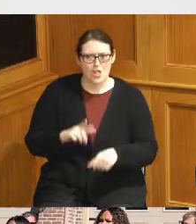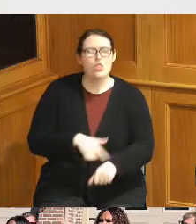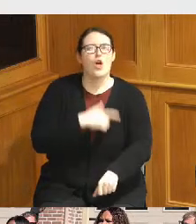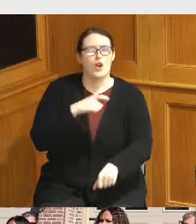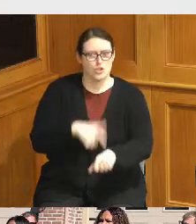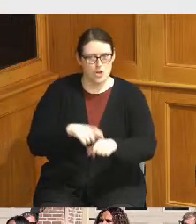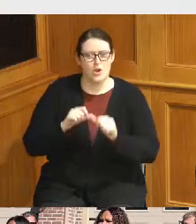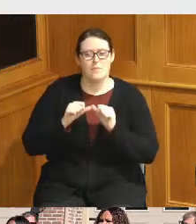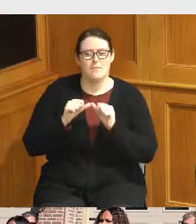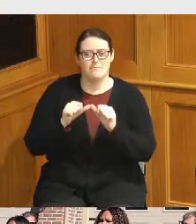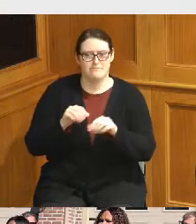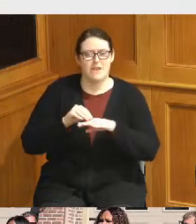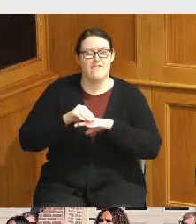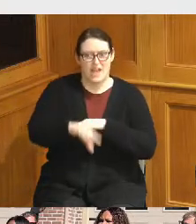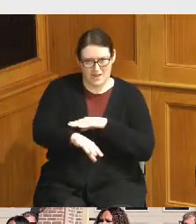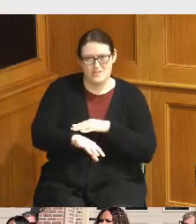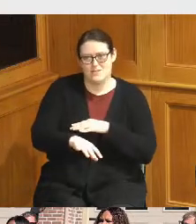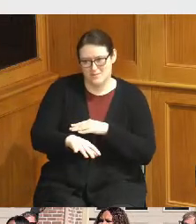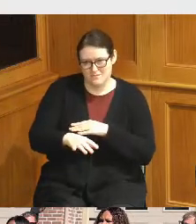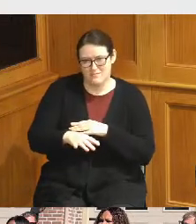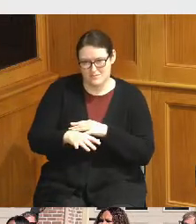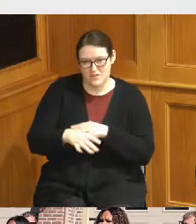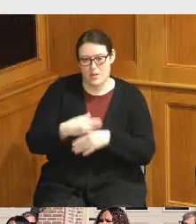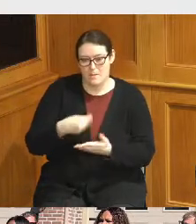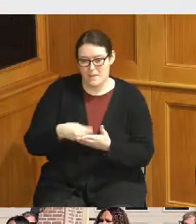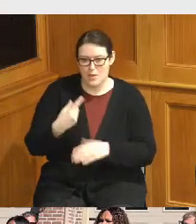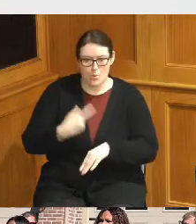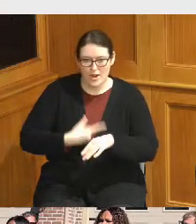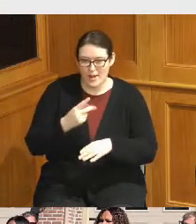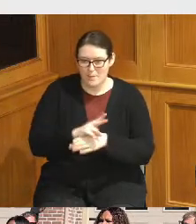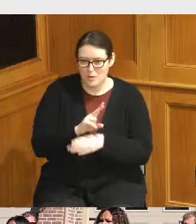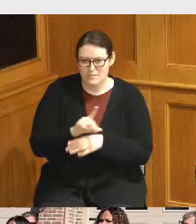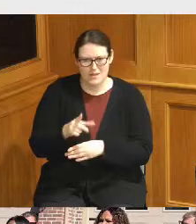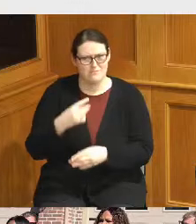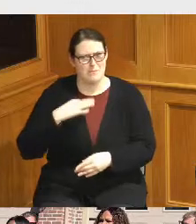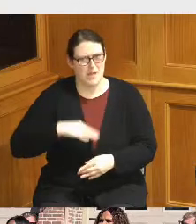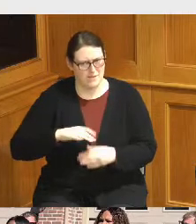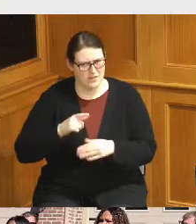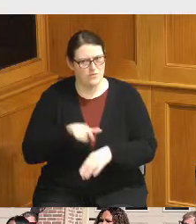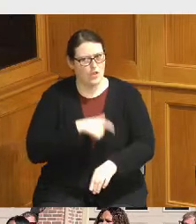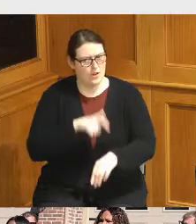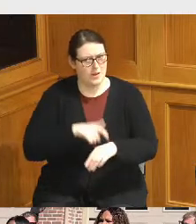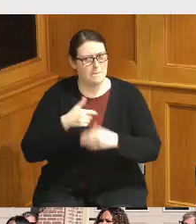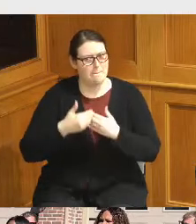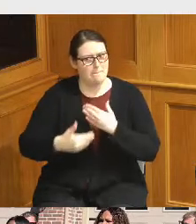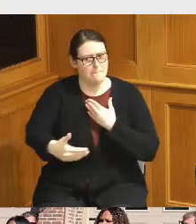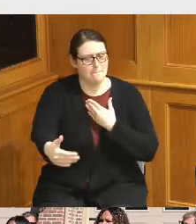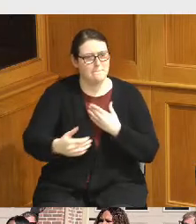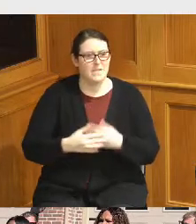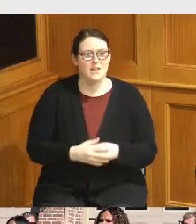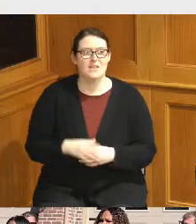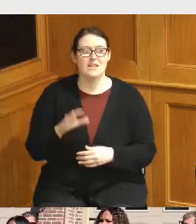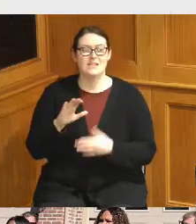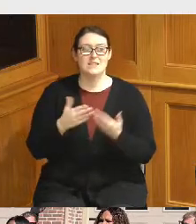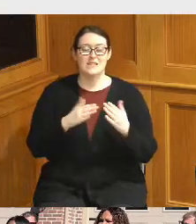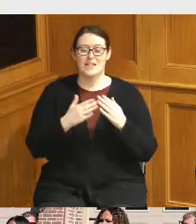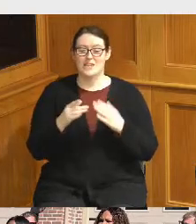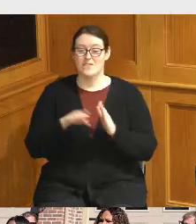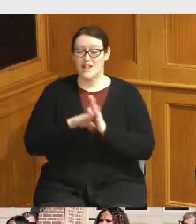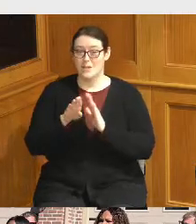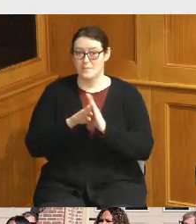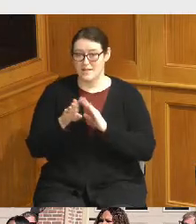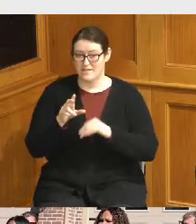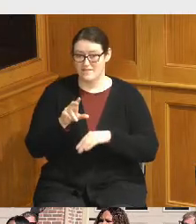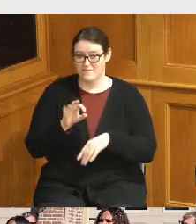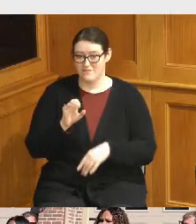after the ARPA dollars are expended. And the board is aware of Cincinnati Development Fund is administering these funds